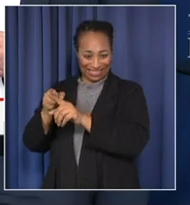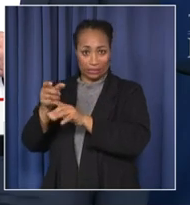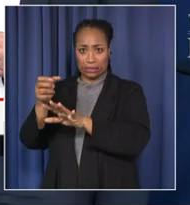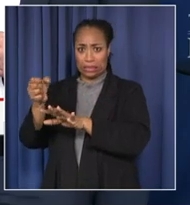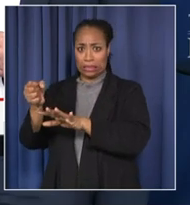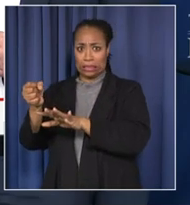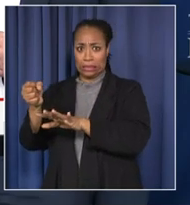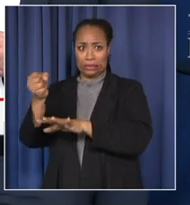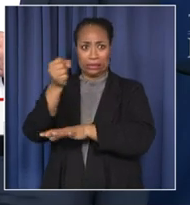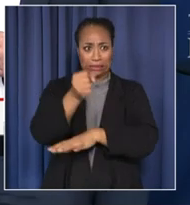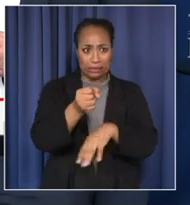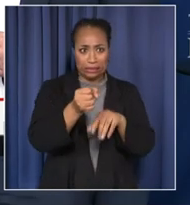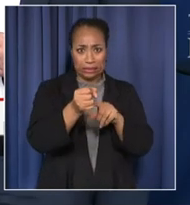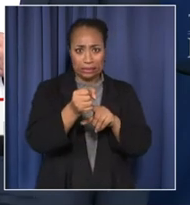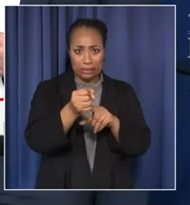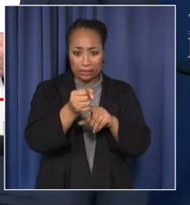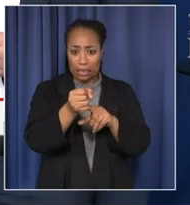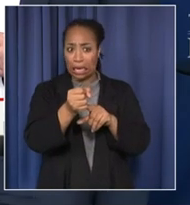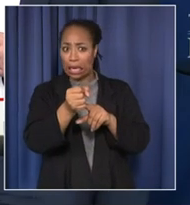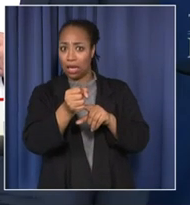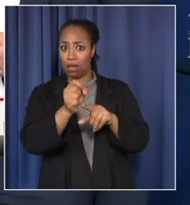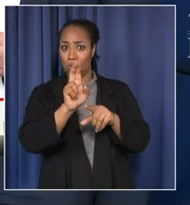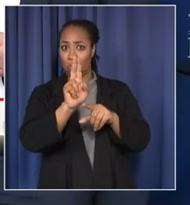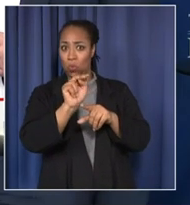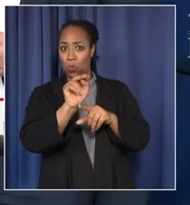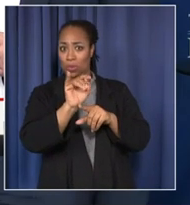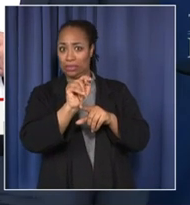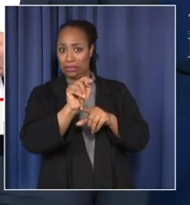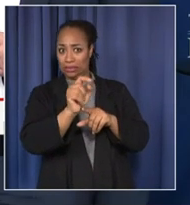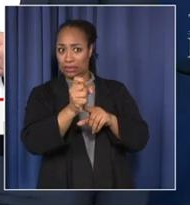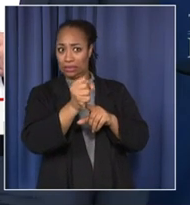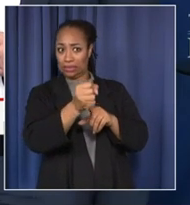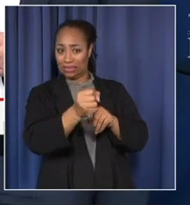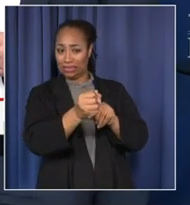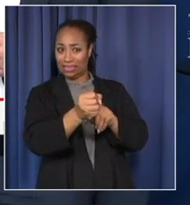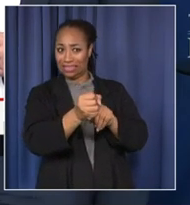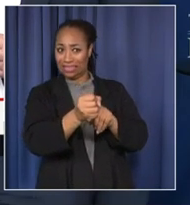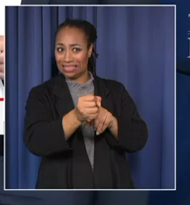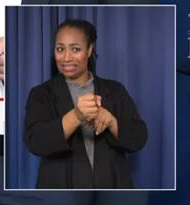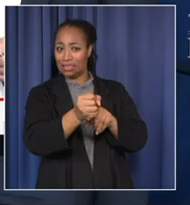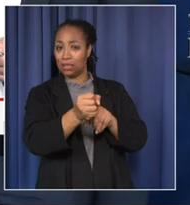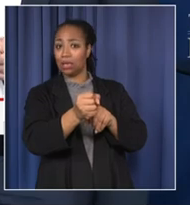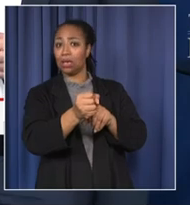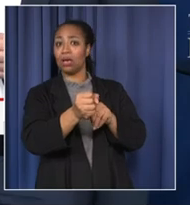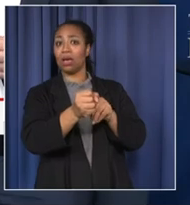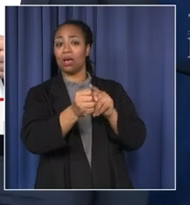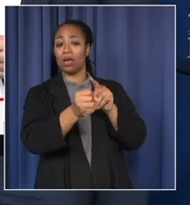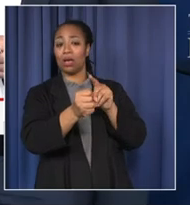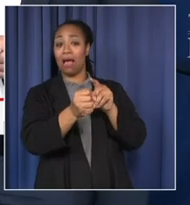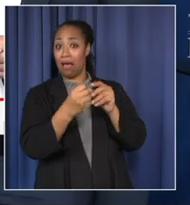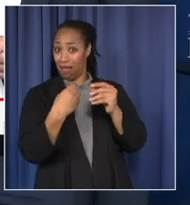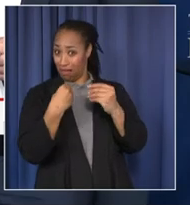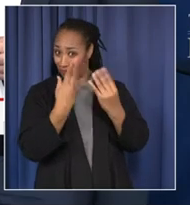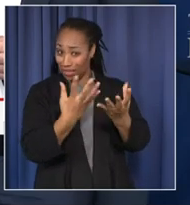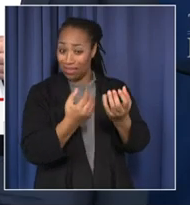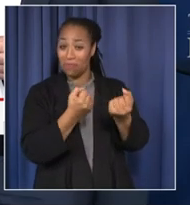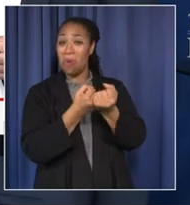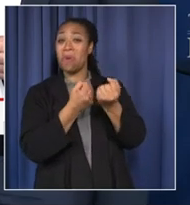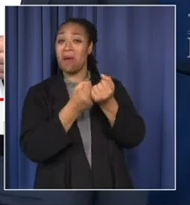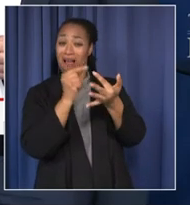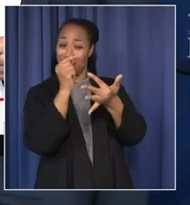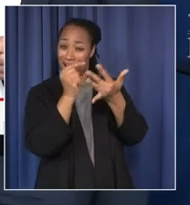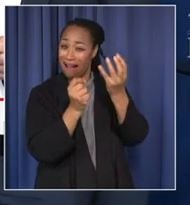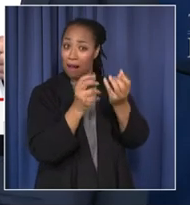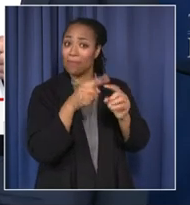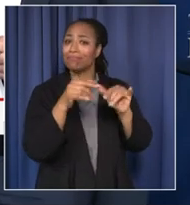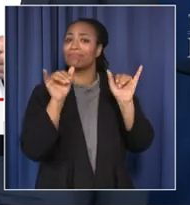unit even with support. People are struggling. So we bought recently, and this is